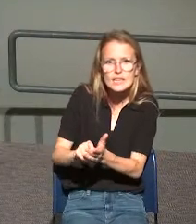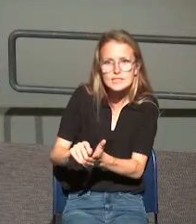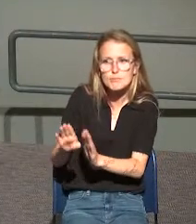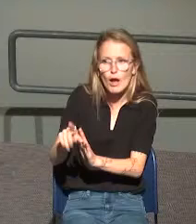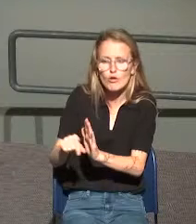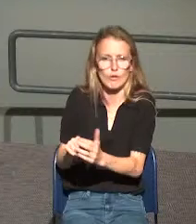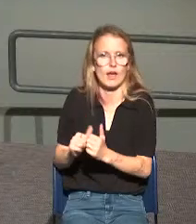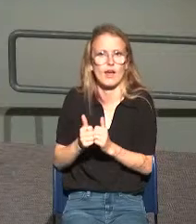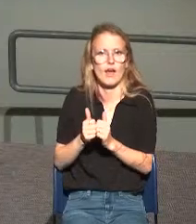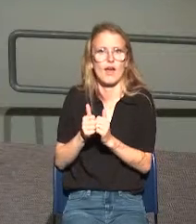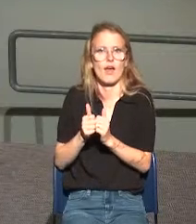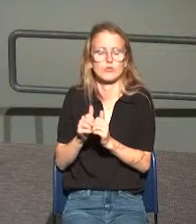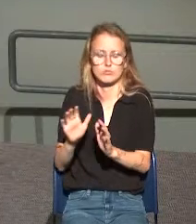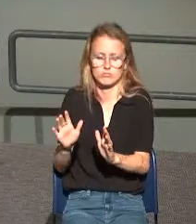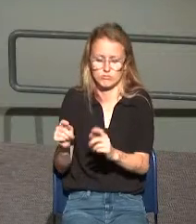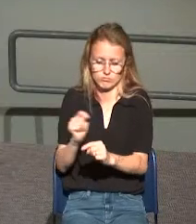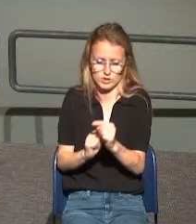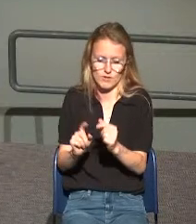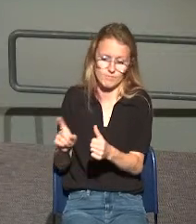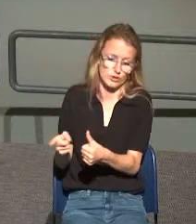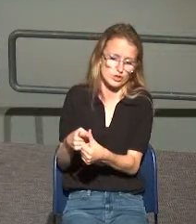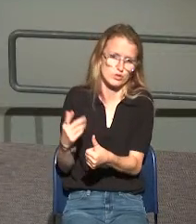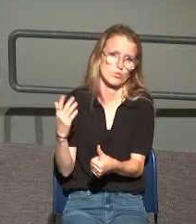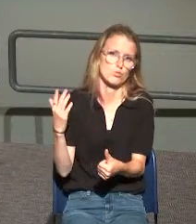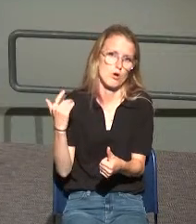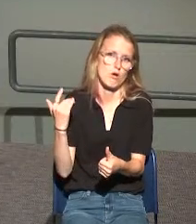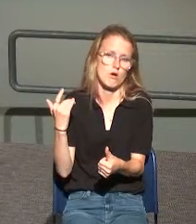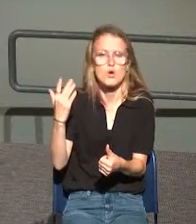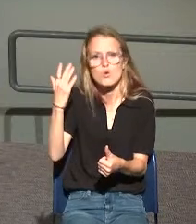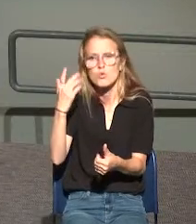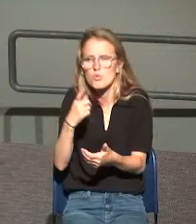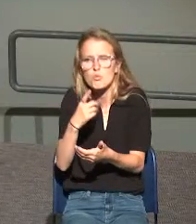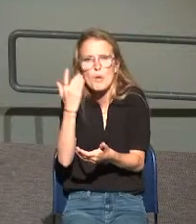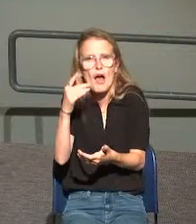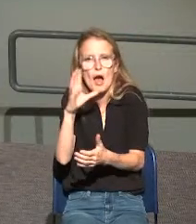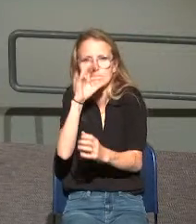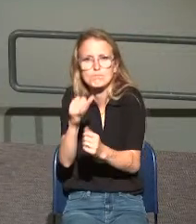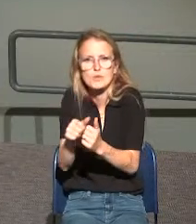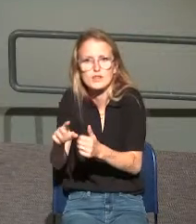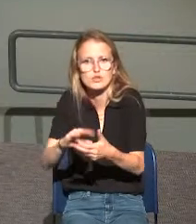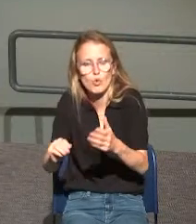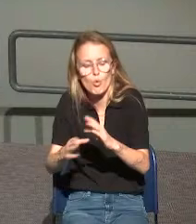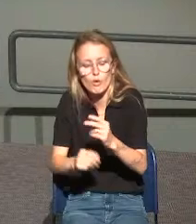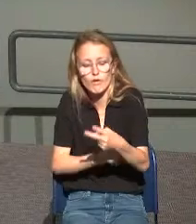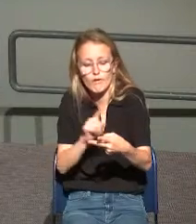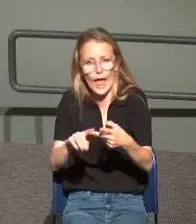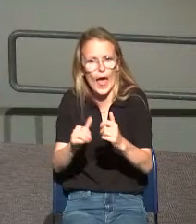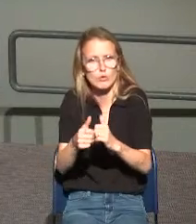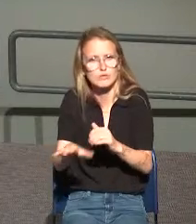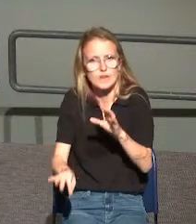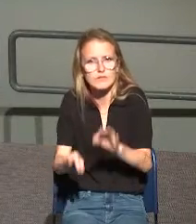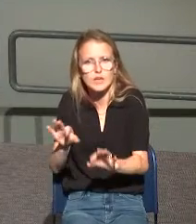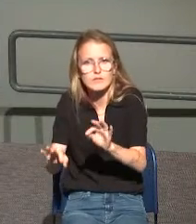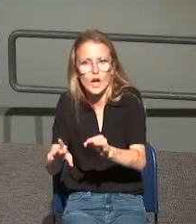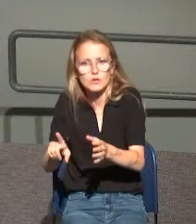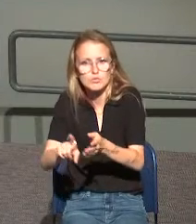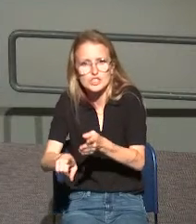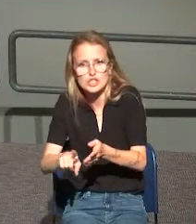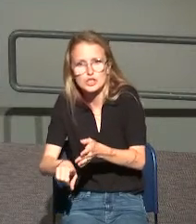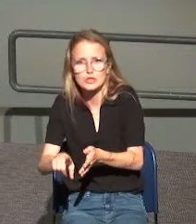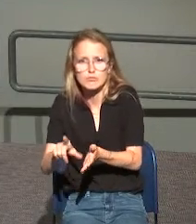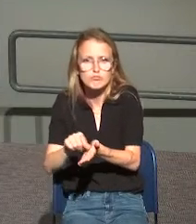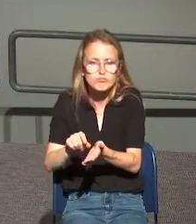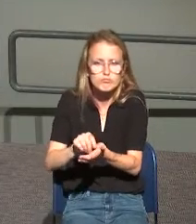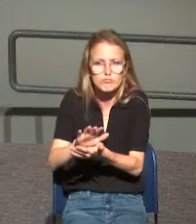you go about, well, first, why? What drew you to this story in the first place? And then how did you find the sources for putting a book like this